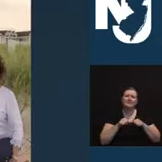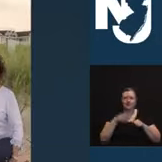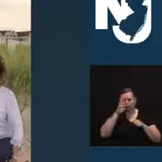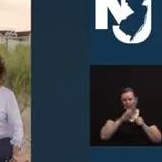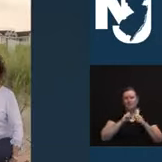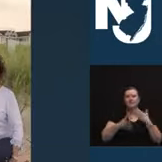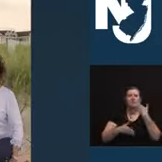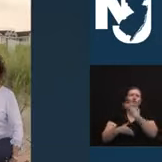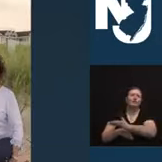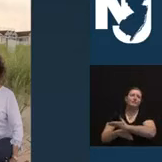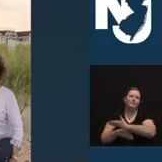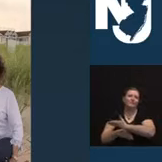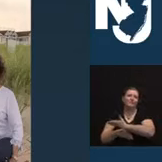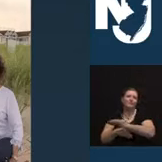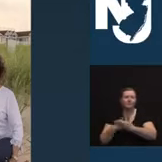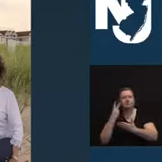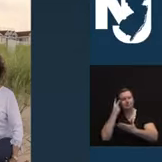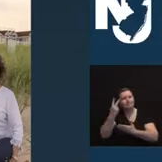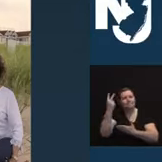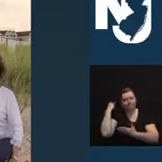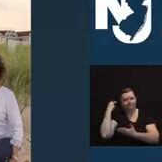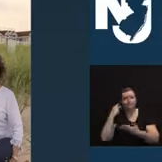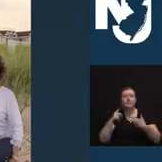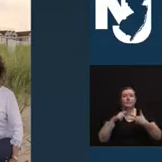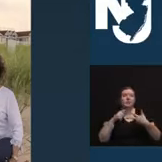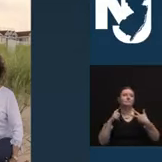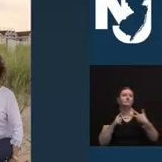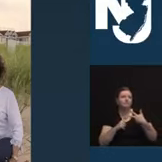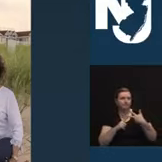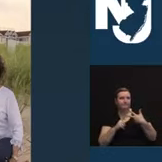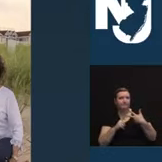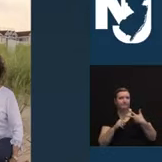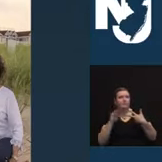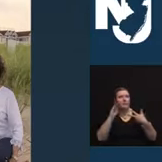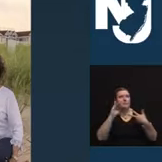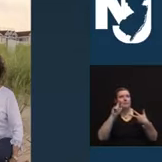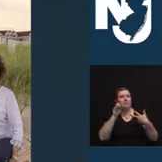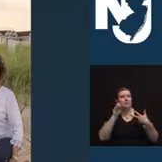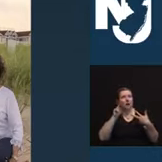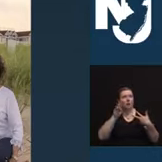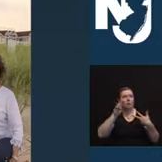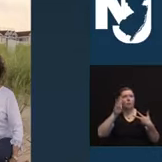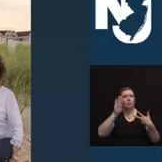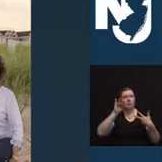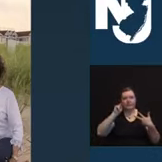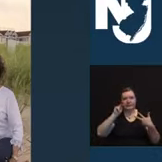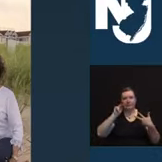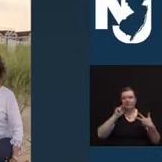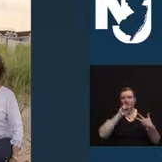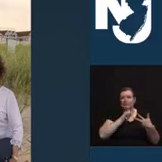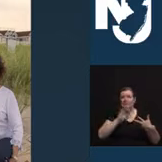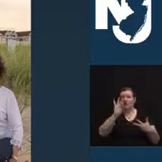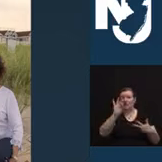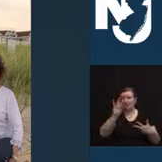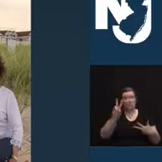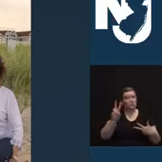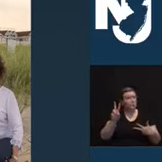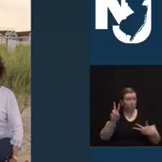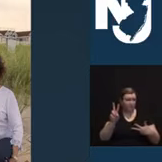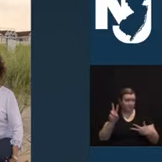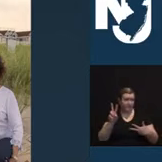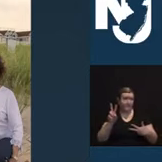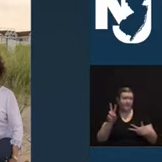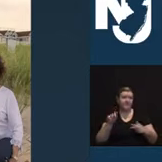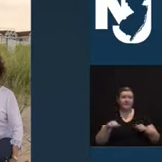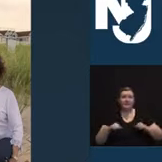today, we recall Milton Rubin. He was 92 years old and a resident of Monroe in Middlesex